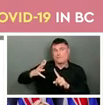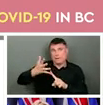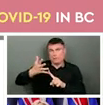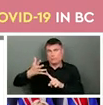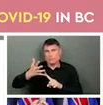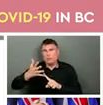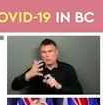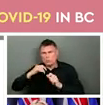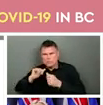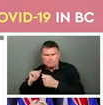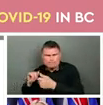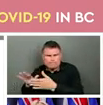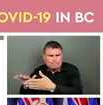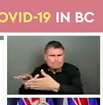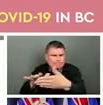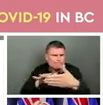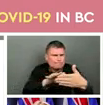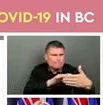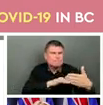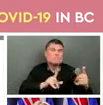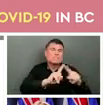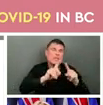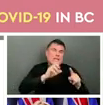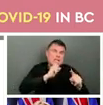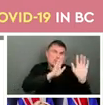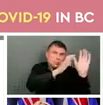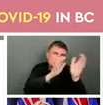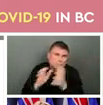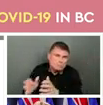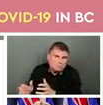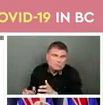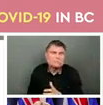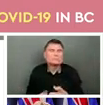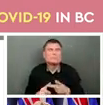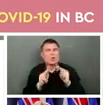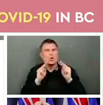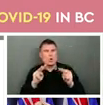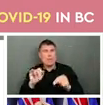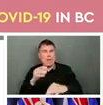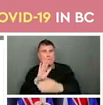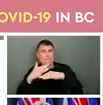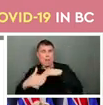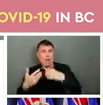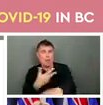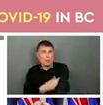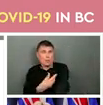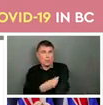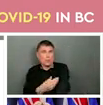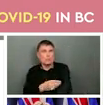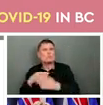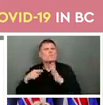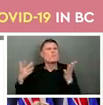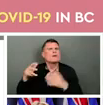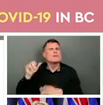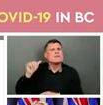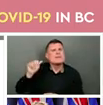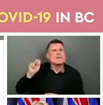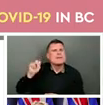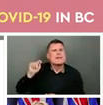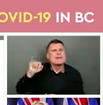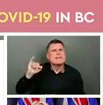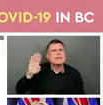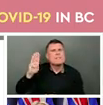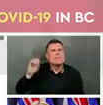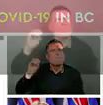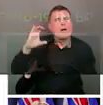look at different age groups to look for antibodies for the virus. And early on, we had less than 1% of